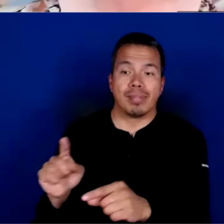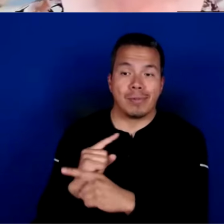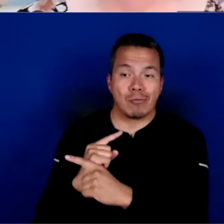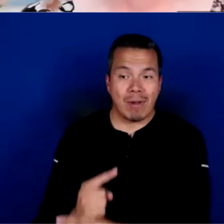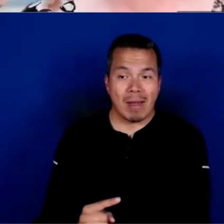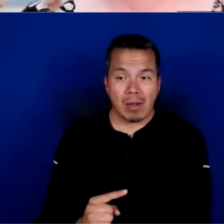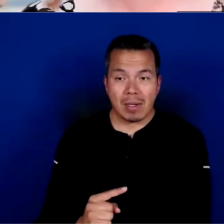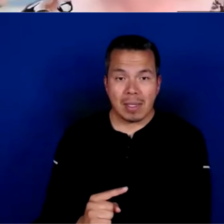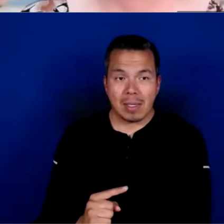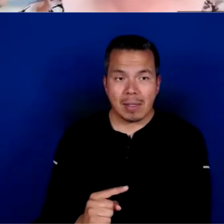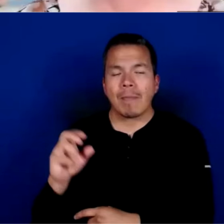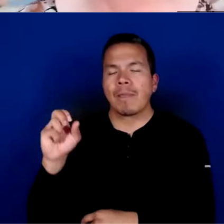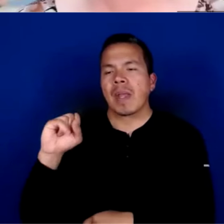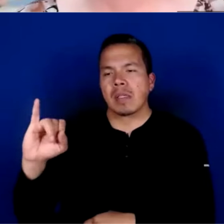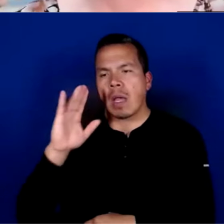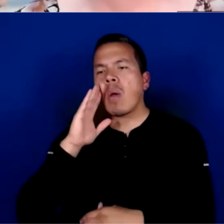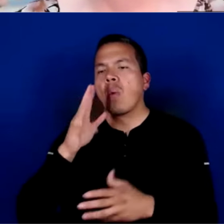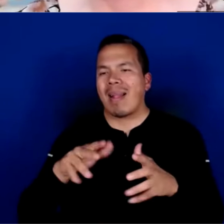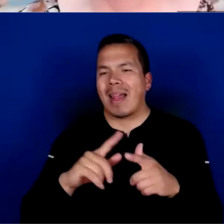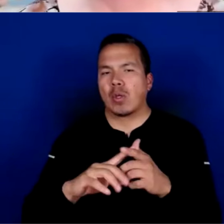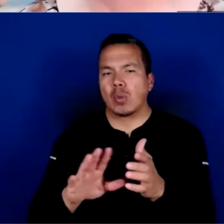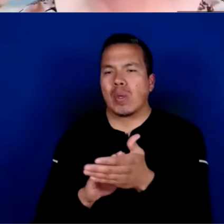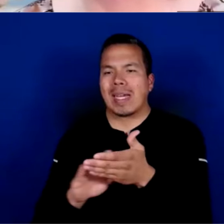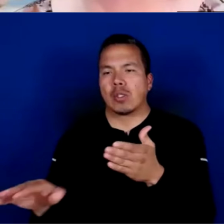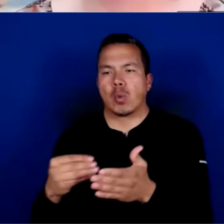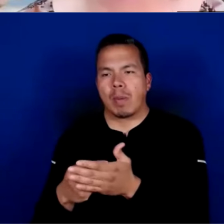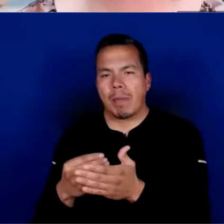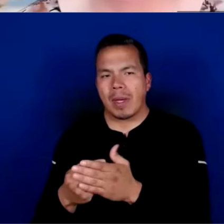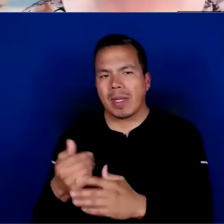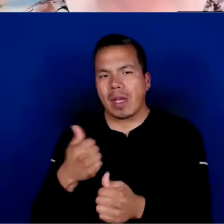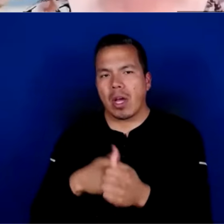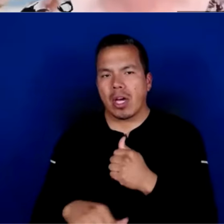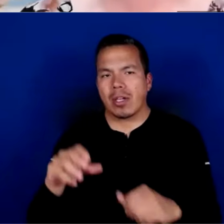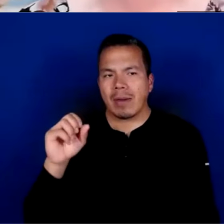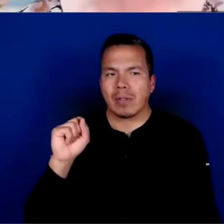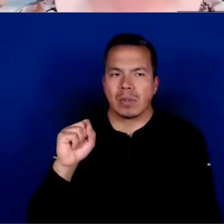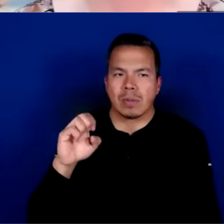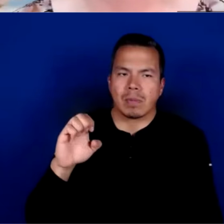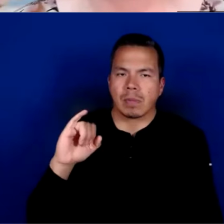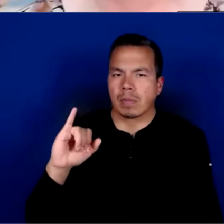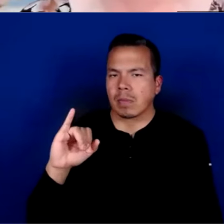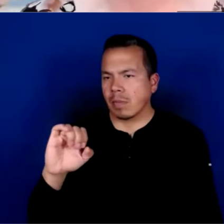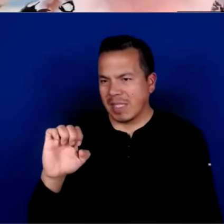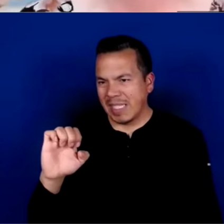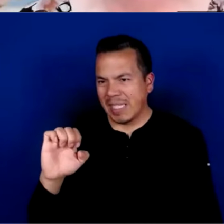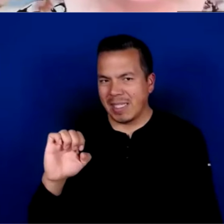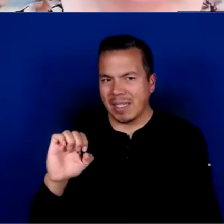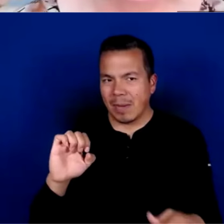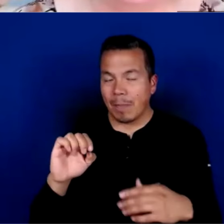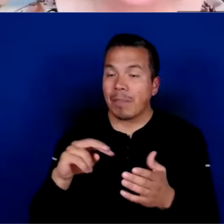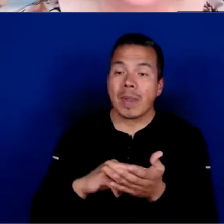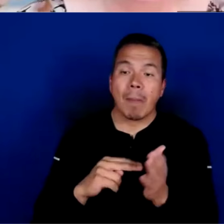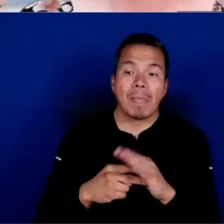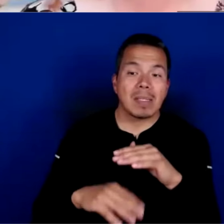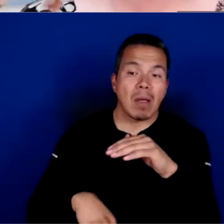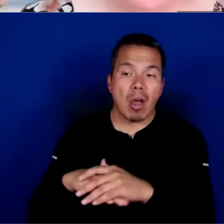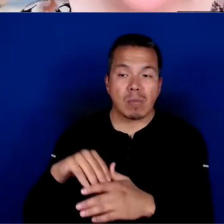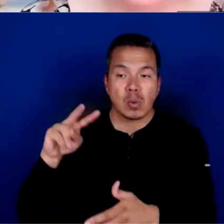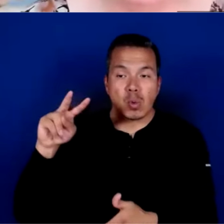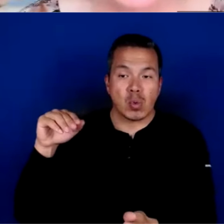you exclude money under the student earned income exclusion. And this means you can exclude up to